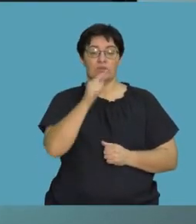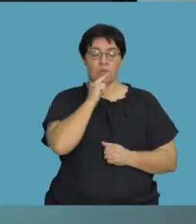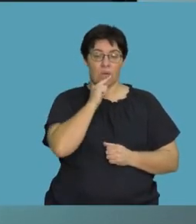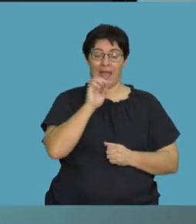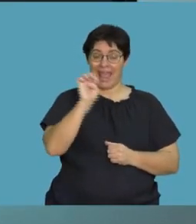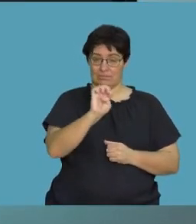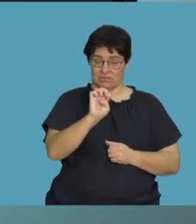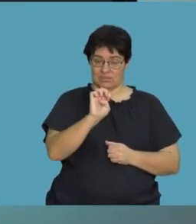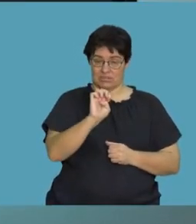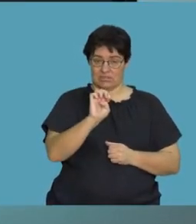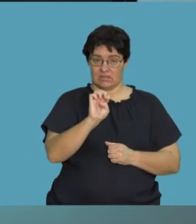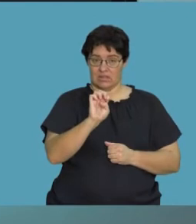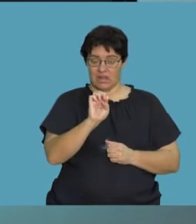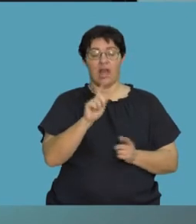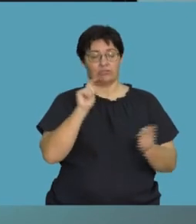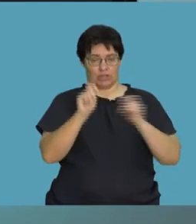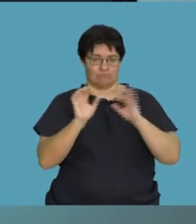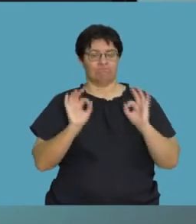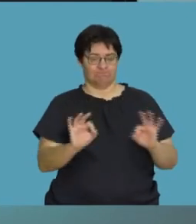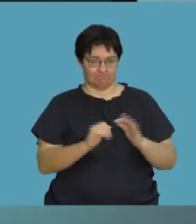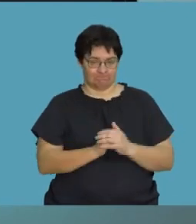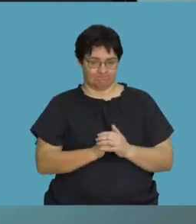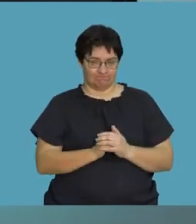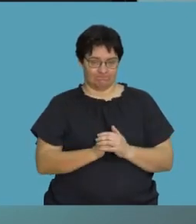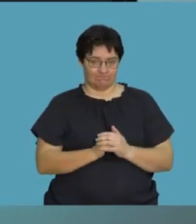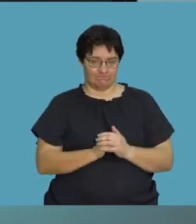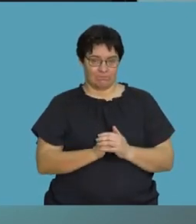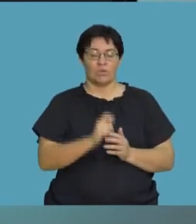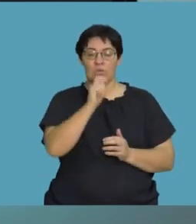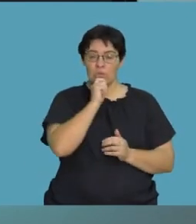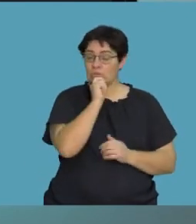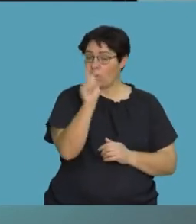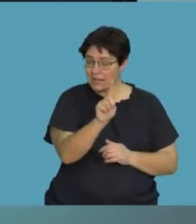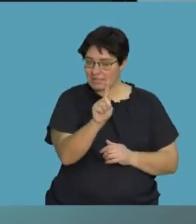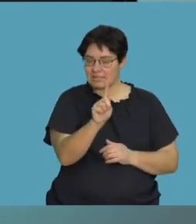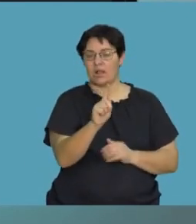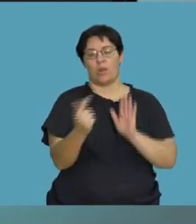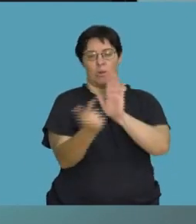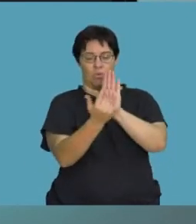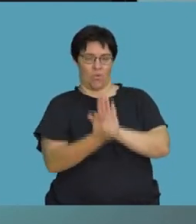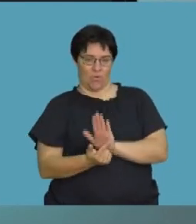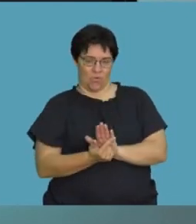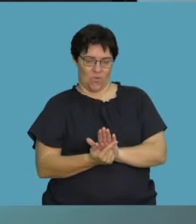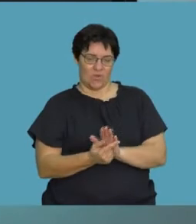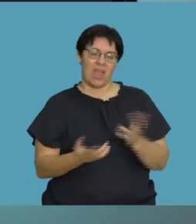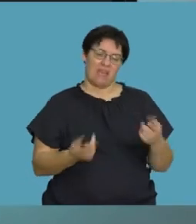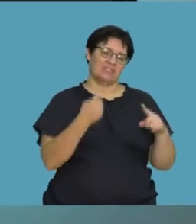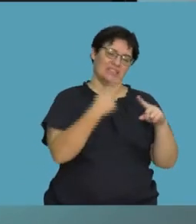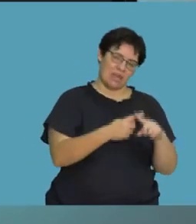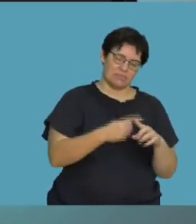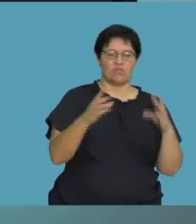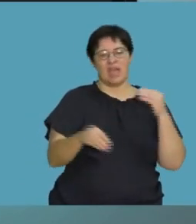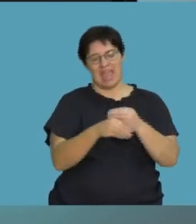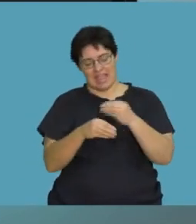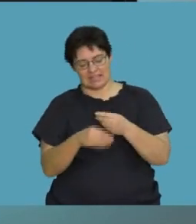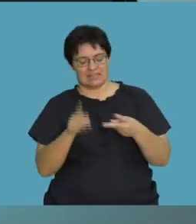exponents are changed, right? Not are changed using the laws of exponents, meaning if it's multiplication, you add,